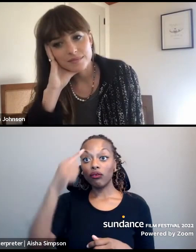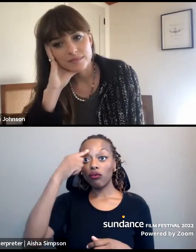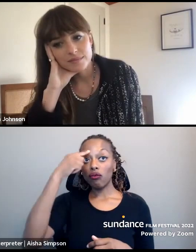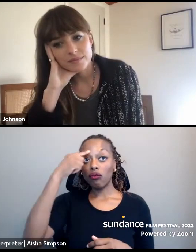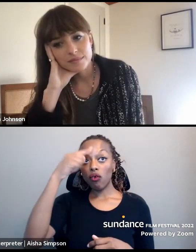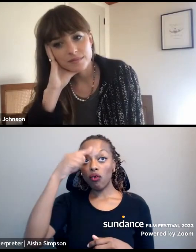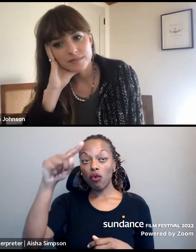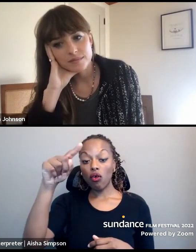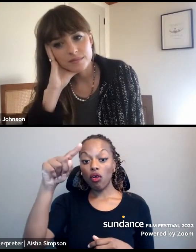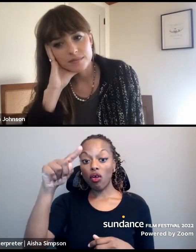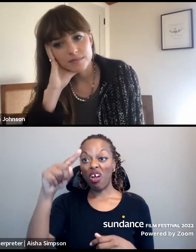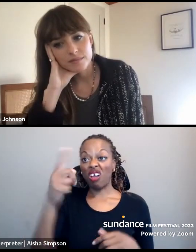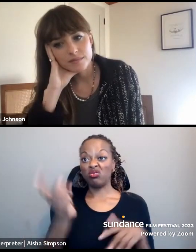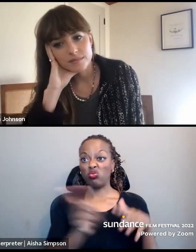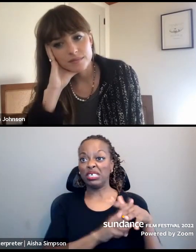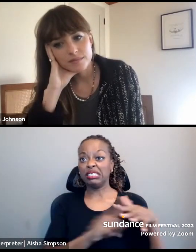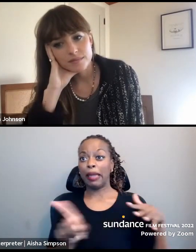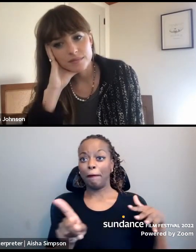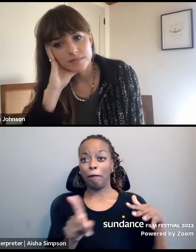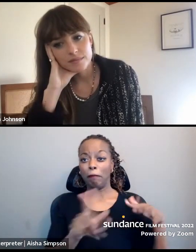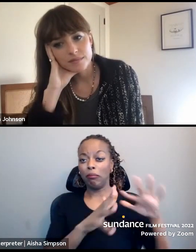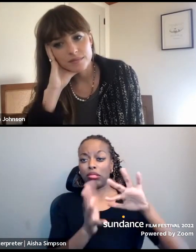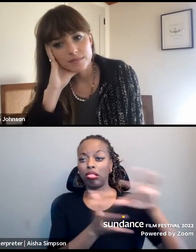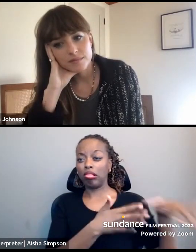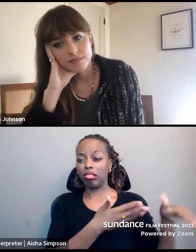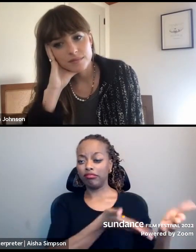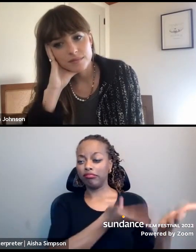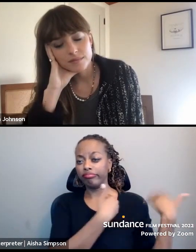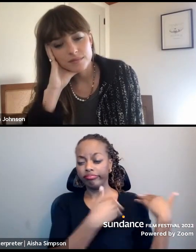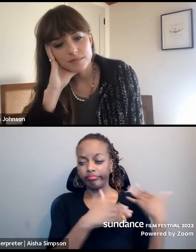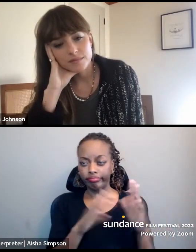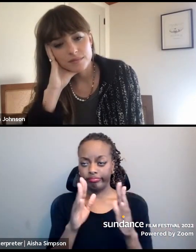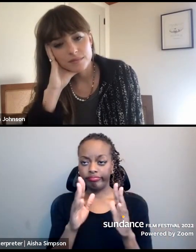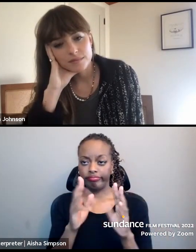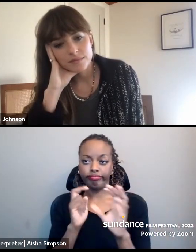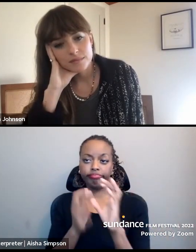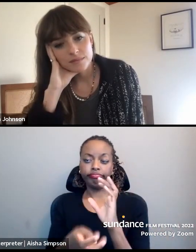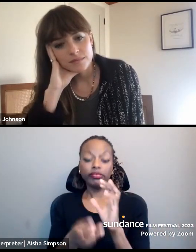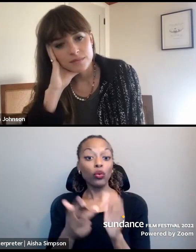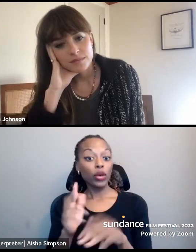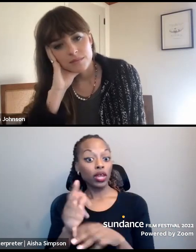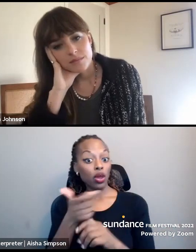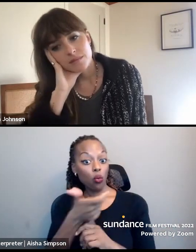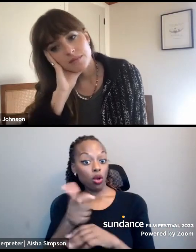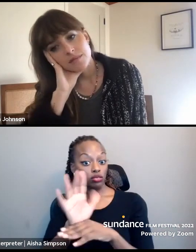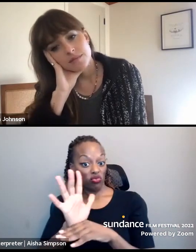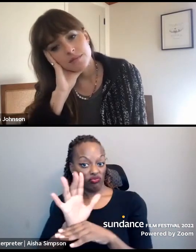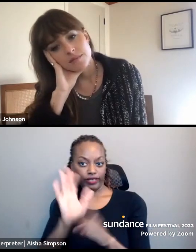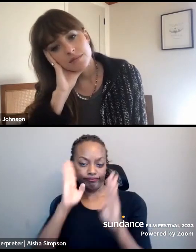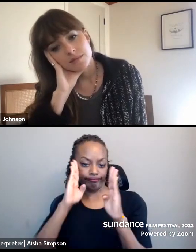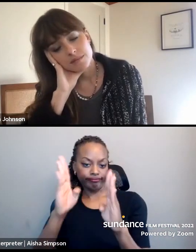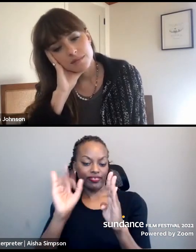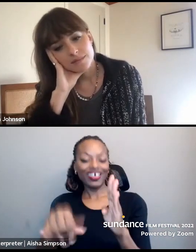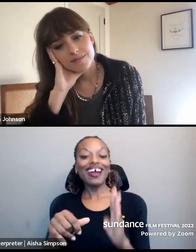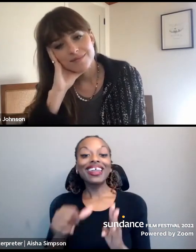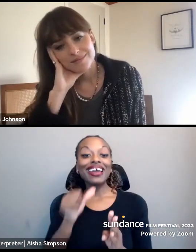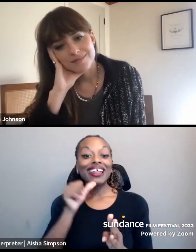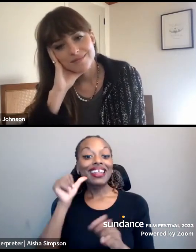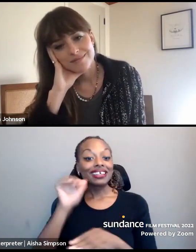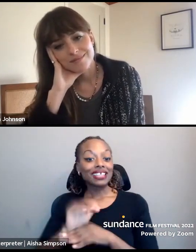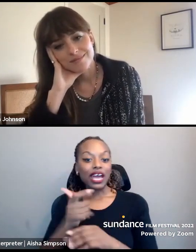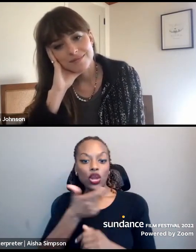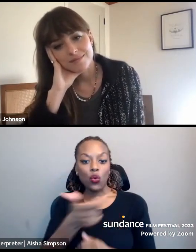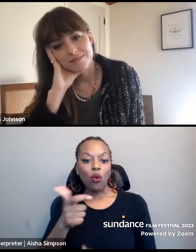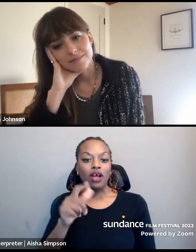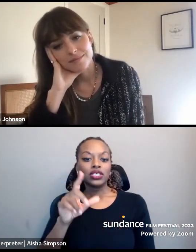like run away a little bit. So, when I'm watching a movie, that's what I'm watching. I watched, Don't Look Up last night and I loved